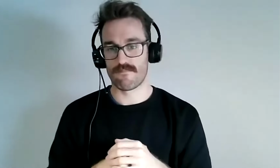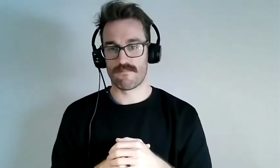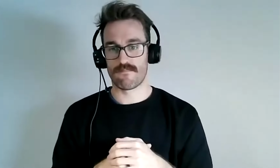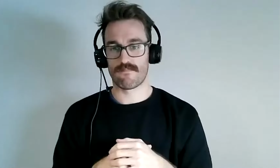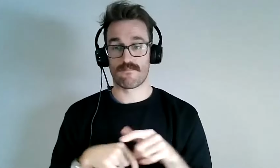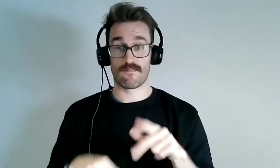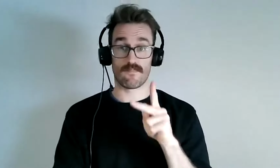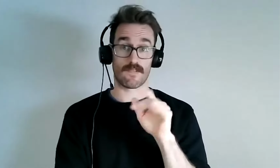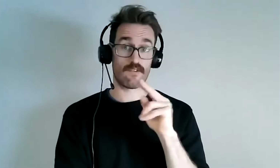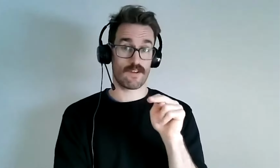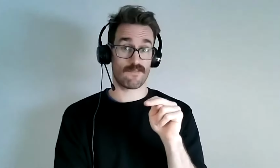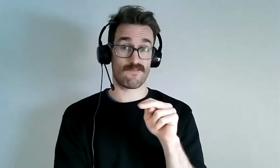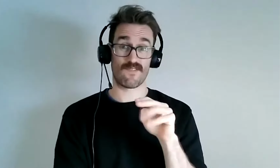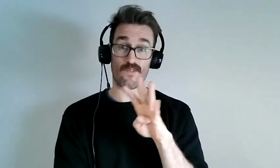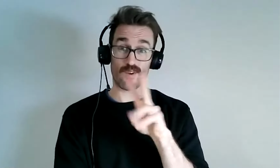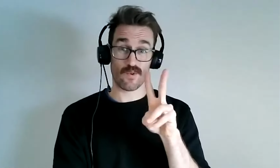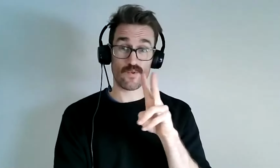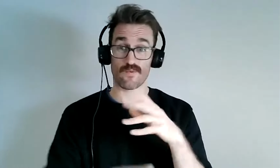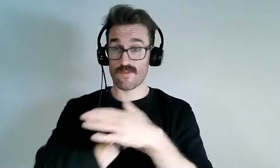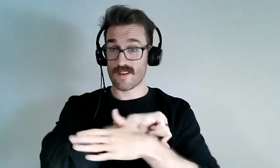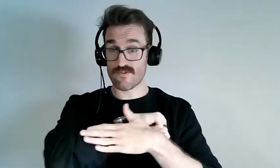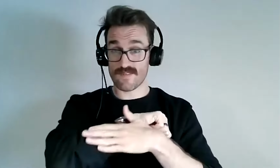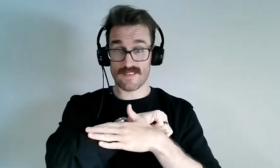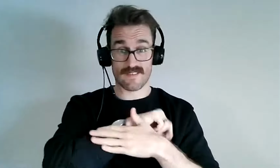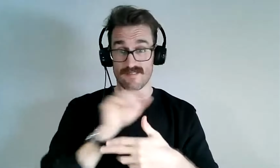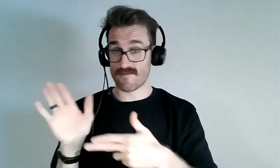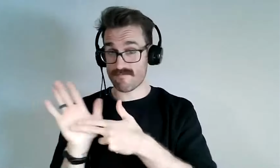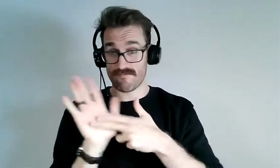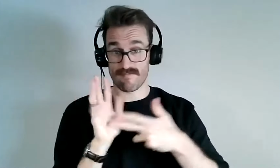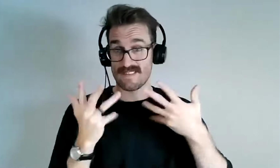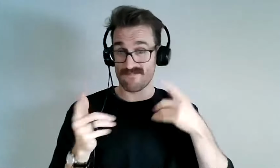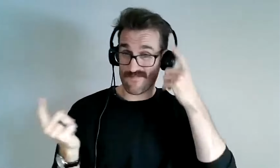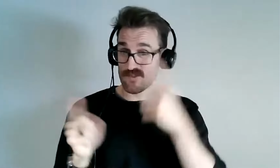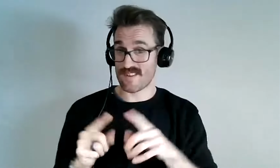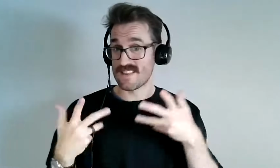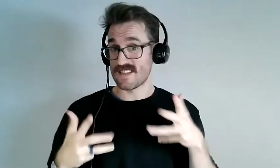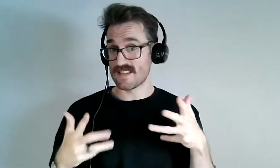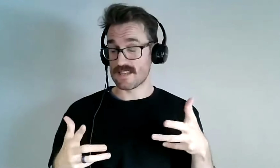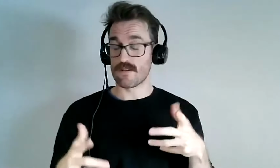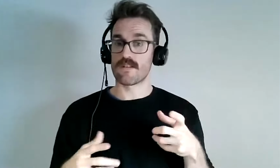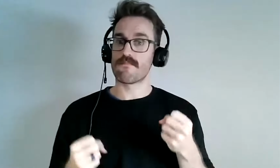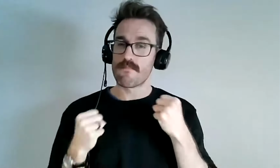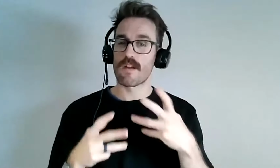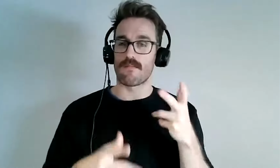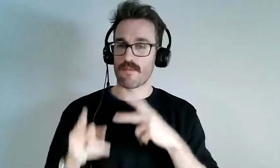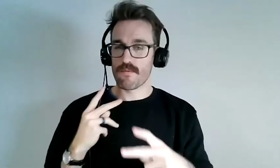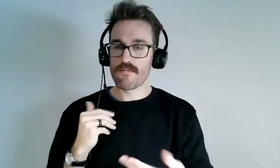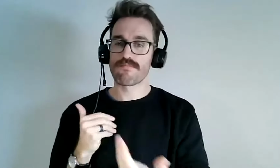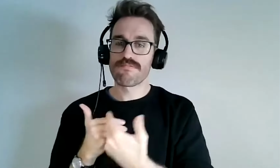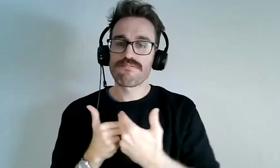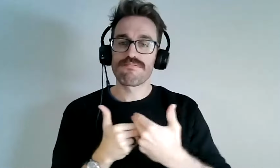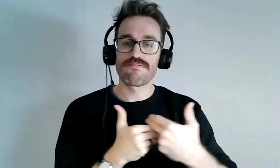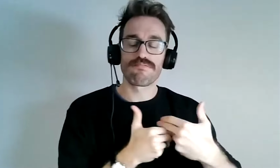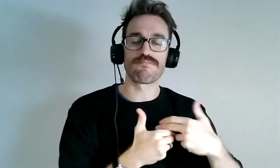have signed up so far. So we need many more before we can actually achieve the convention. But